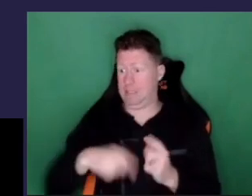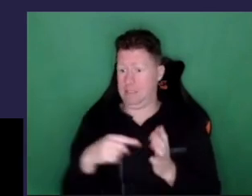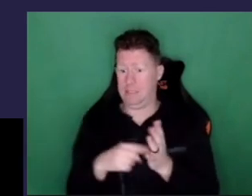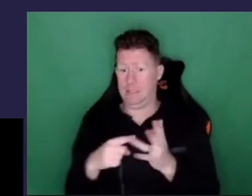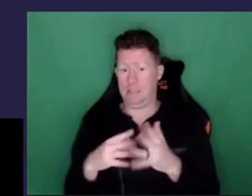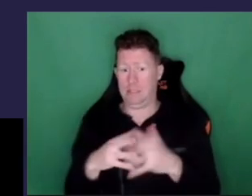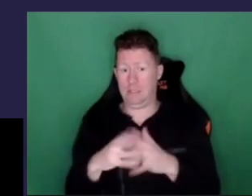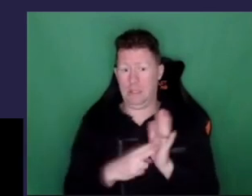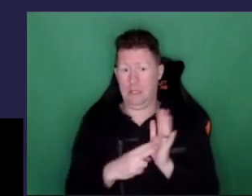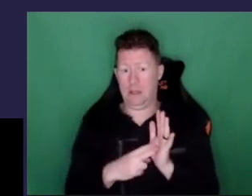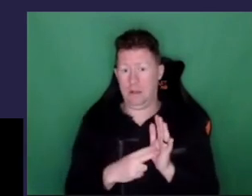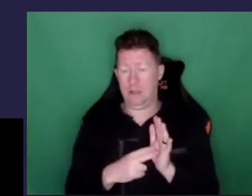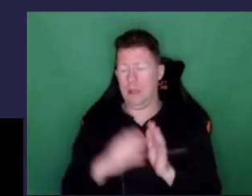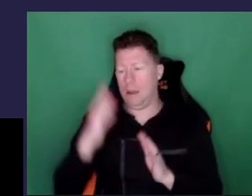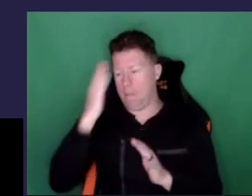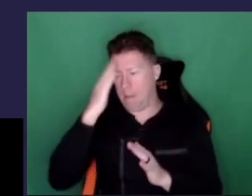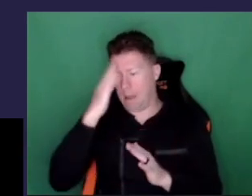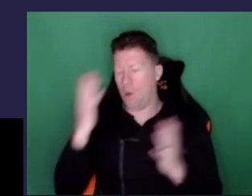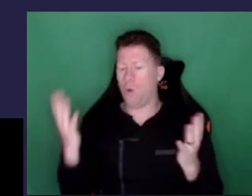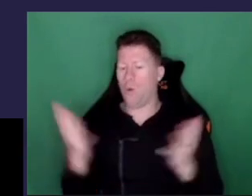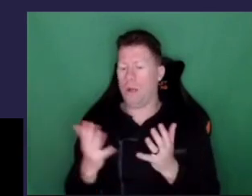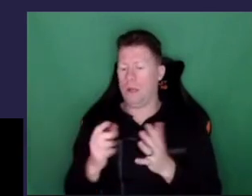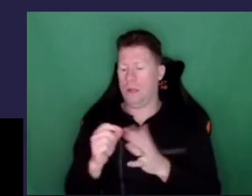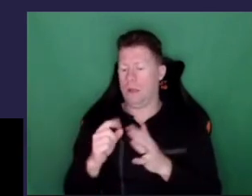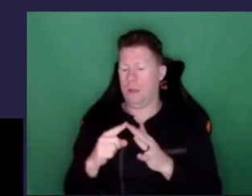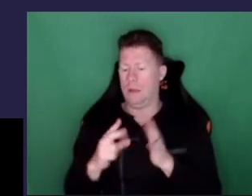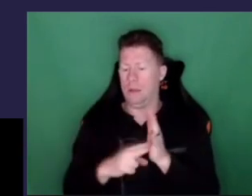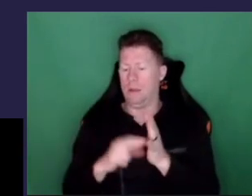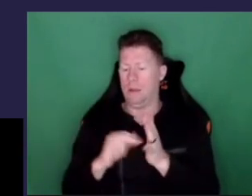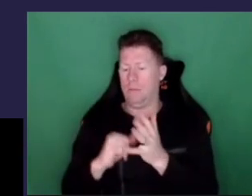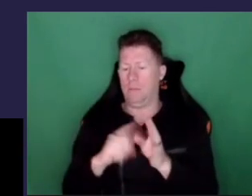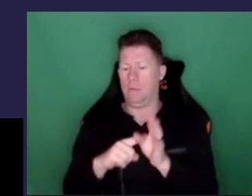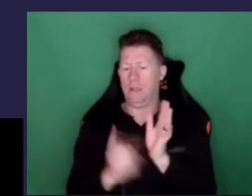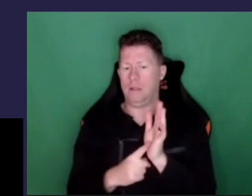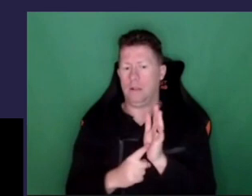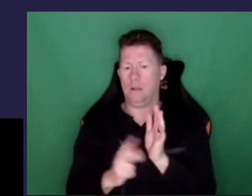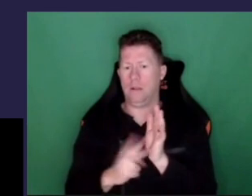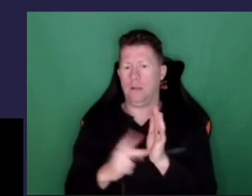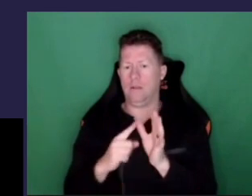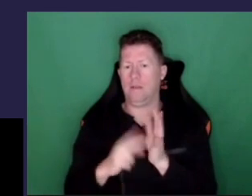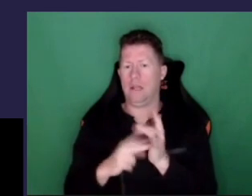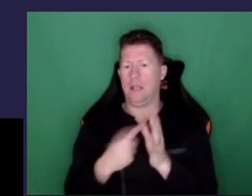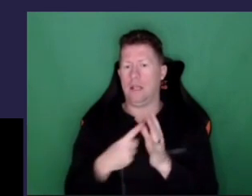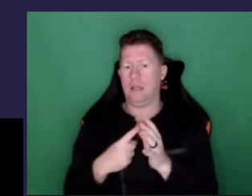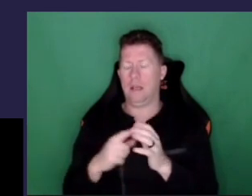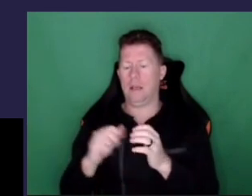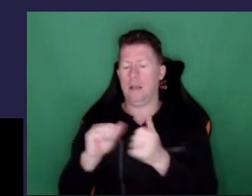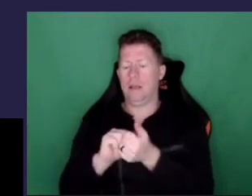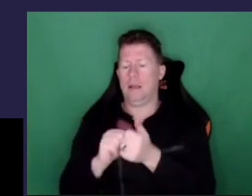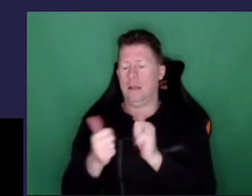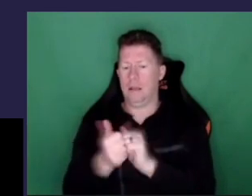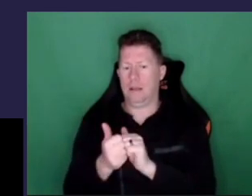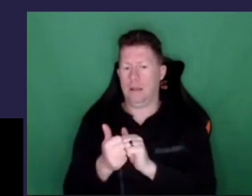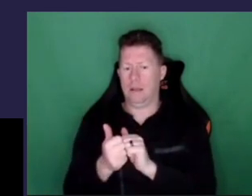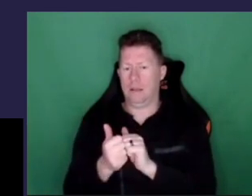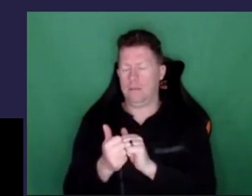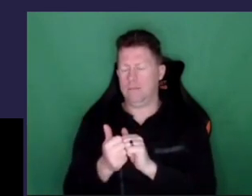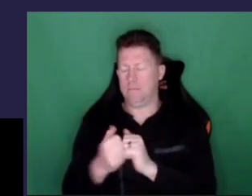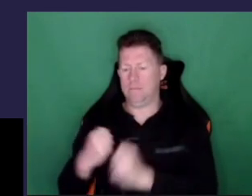from Pennsylvania and was here with her boyfriend who was in the military, the beater of the